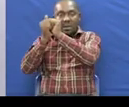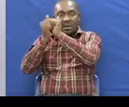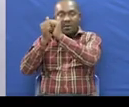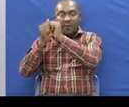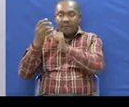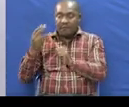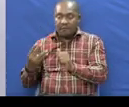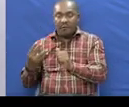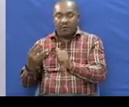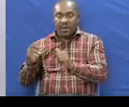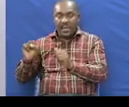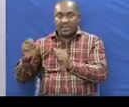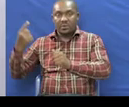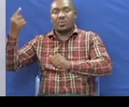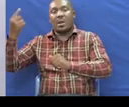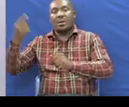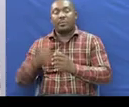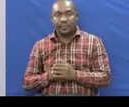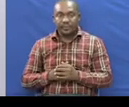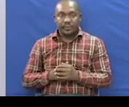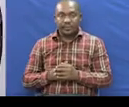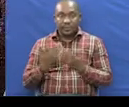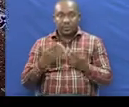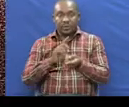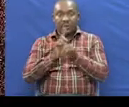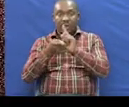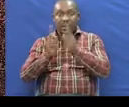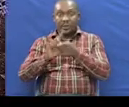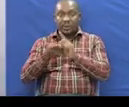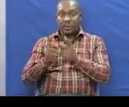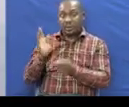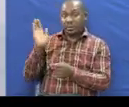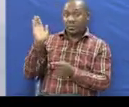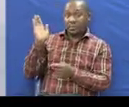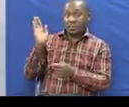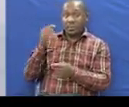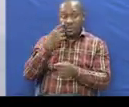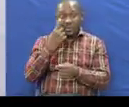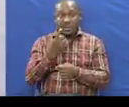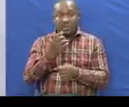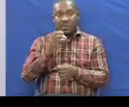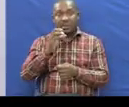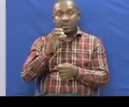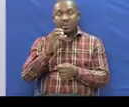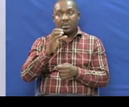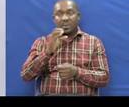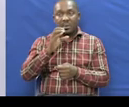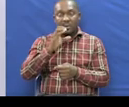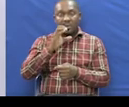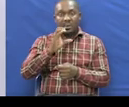and full-filled of their d orbitals. The reason here is due to extra